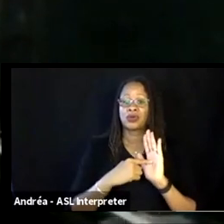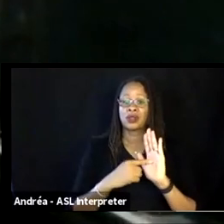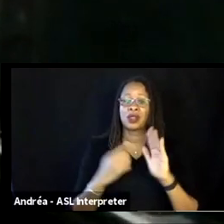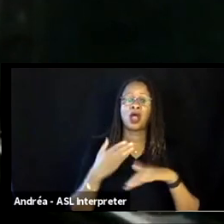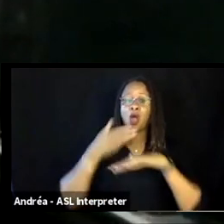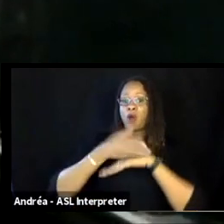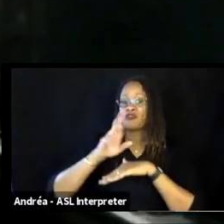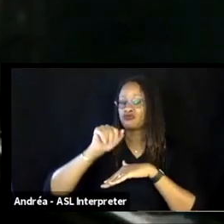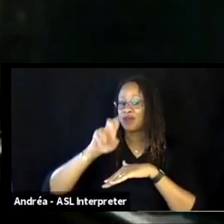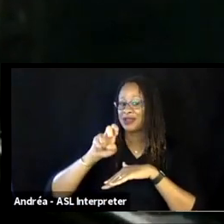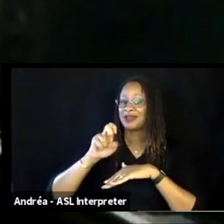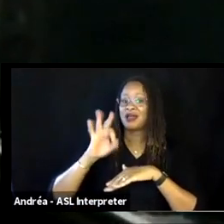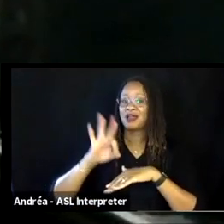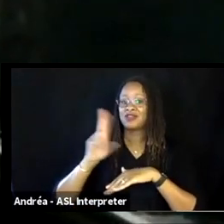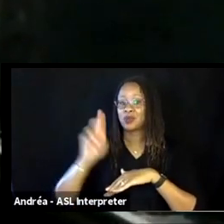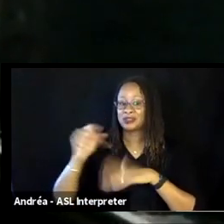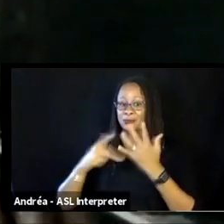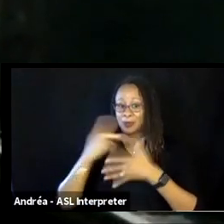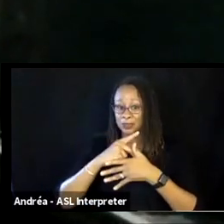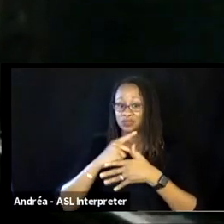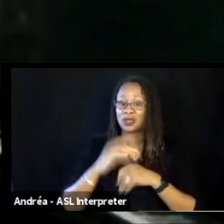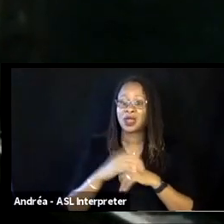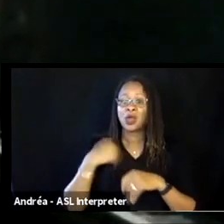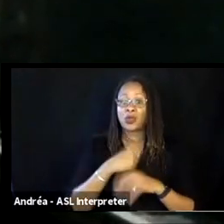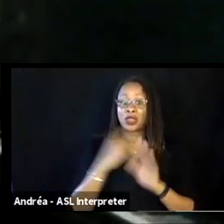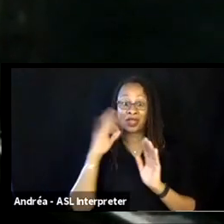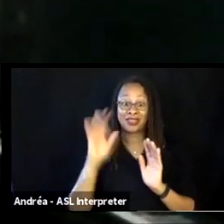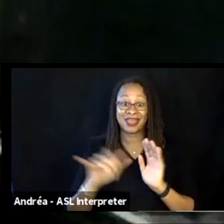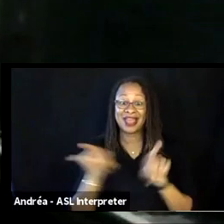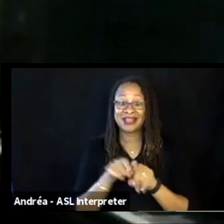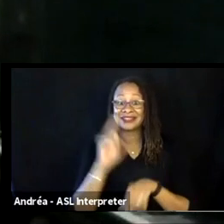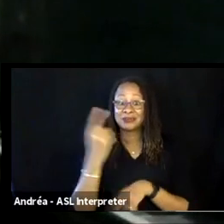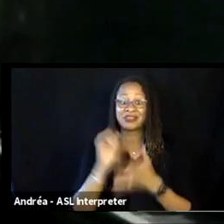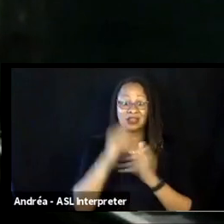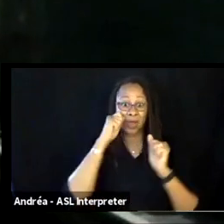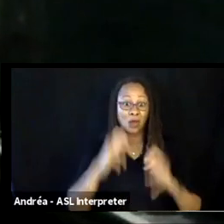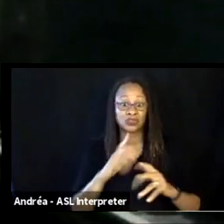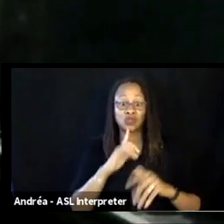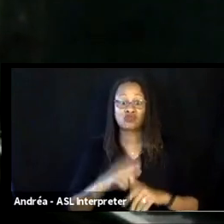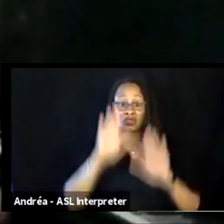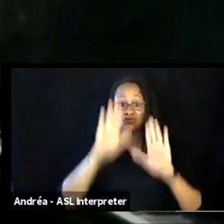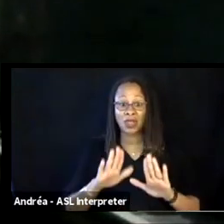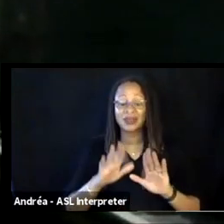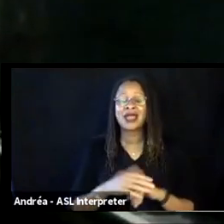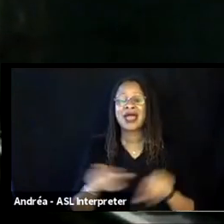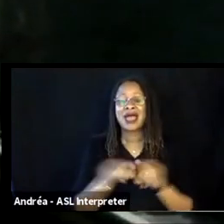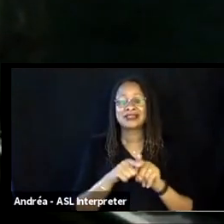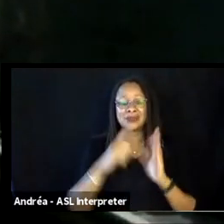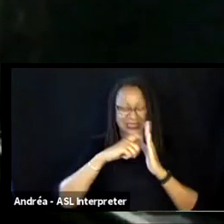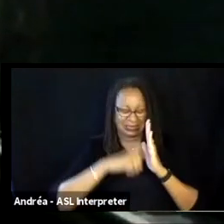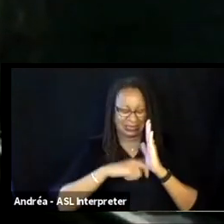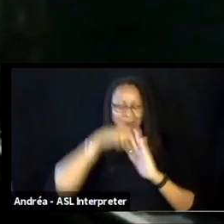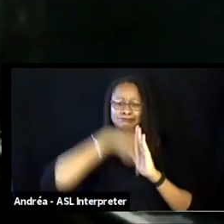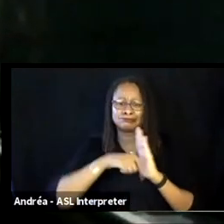rate of the US population, which we deem as something that's awesome and really great. As we begin to dig a little